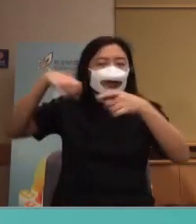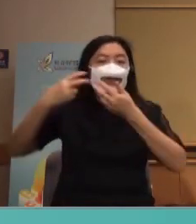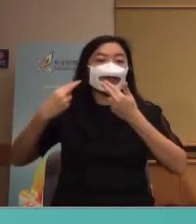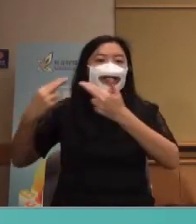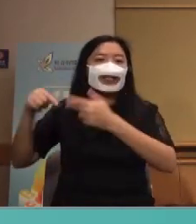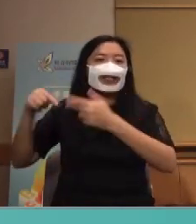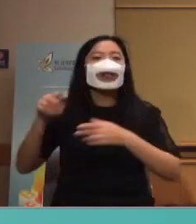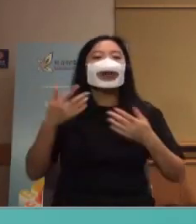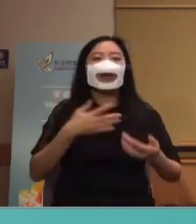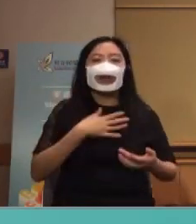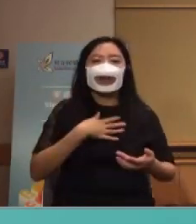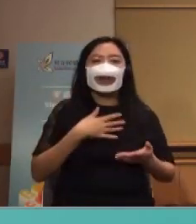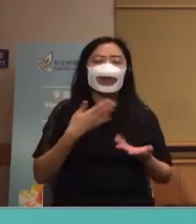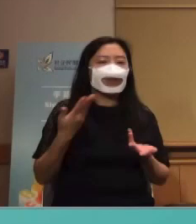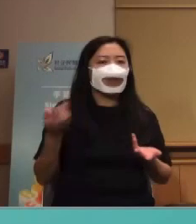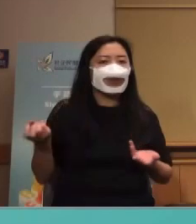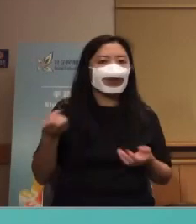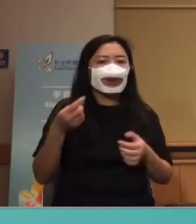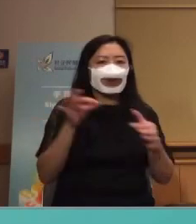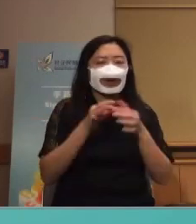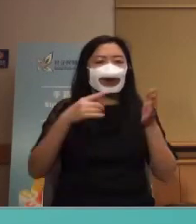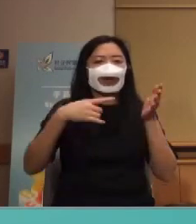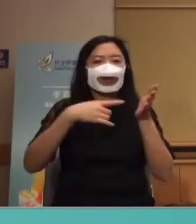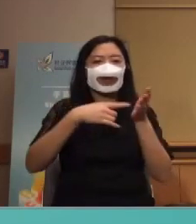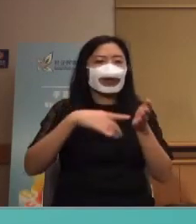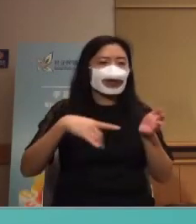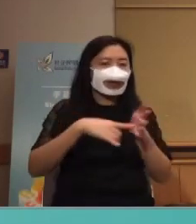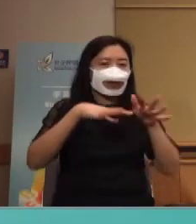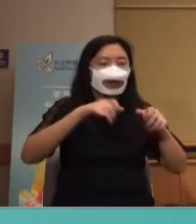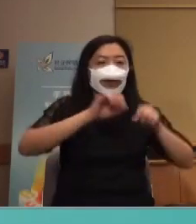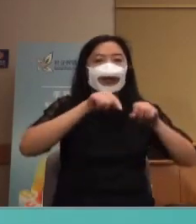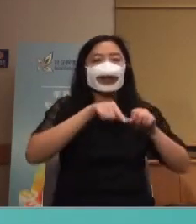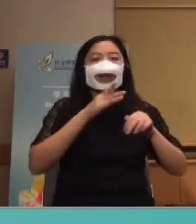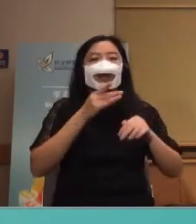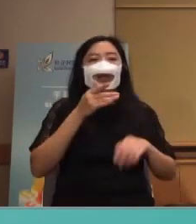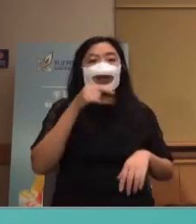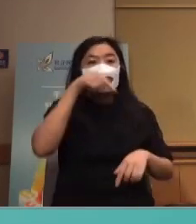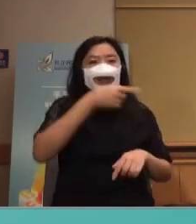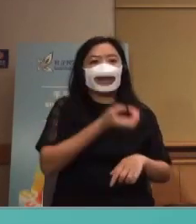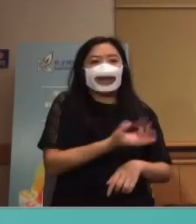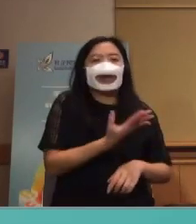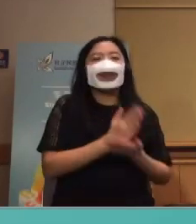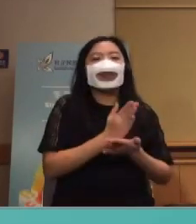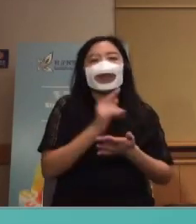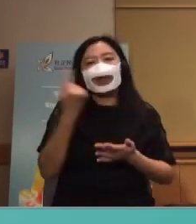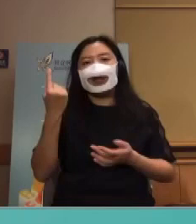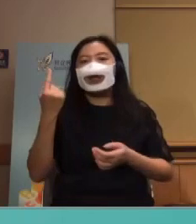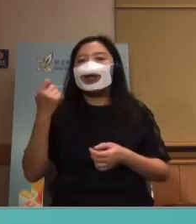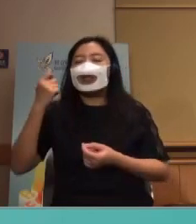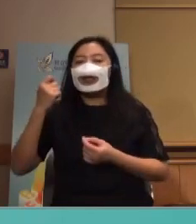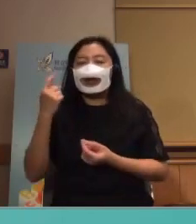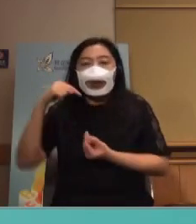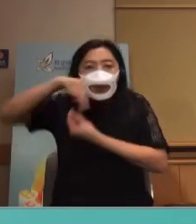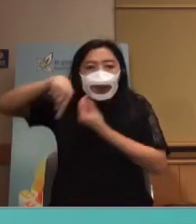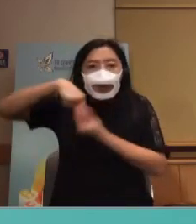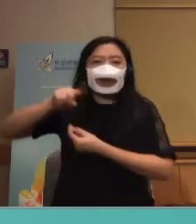things. One is the ecosystem creating, like how do you actually create your Web3 or virtual identity and being opinionative, like